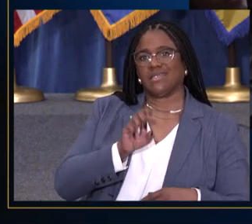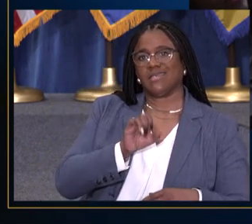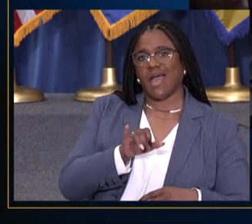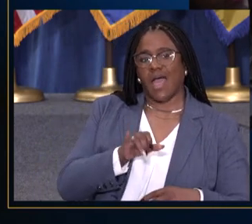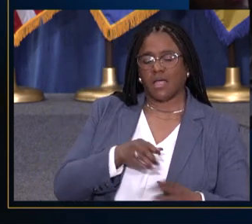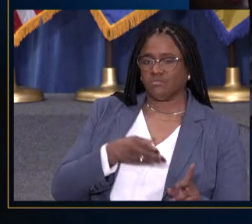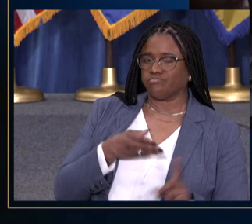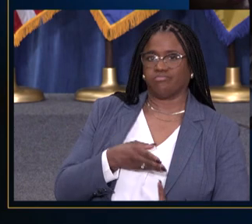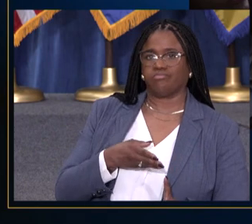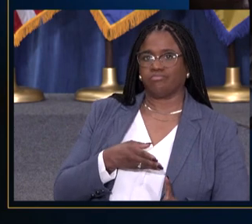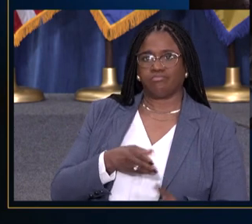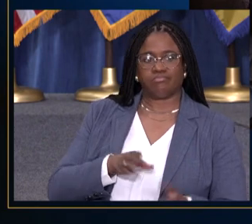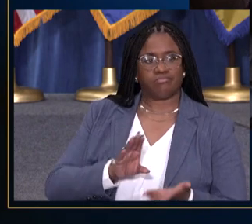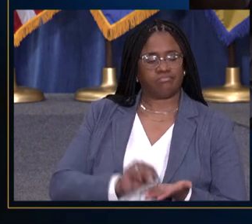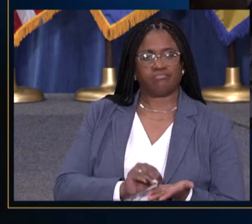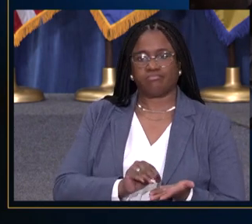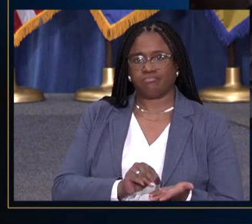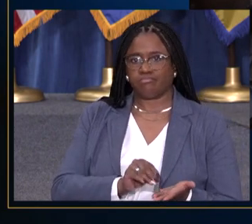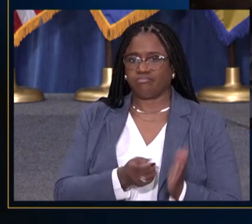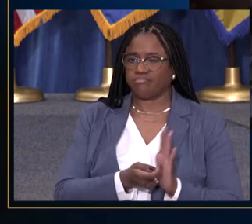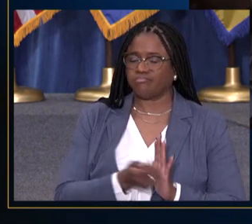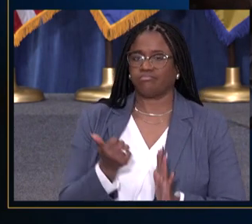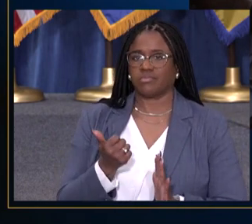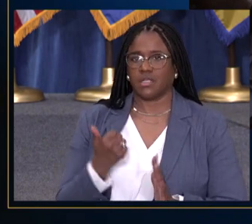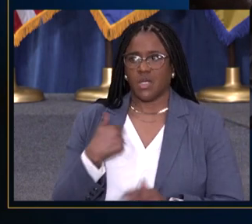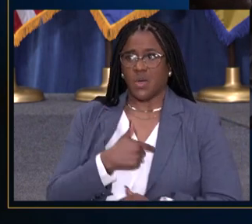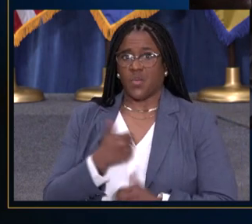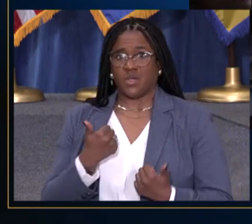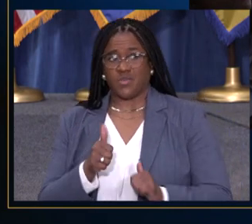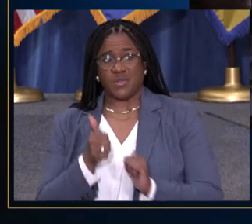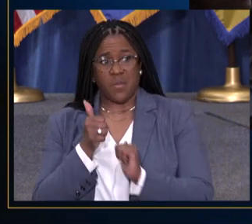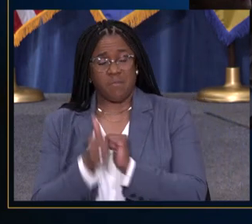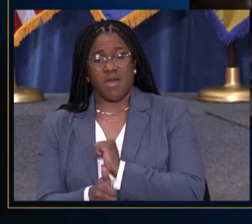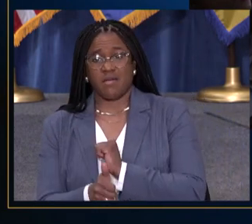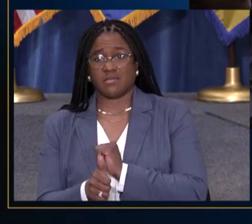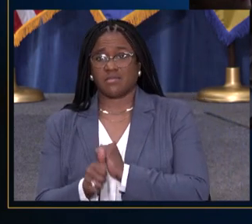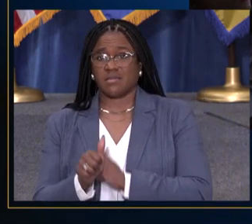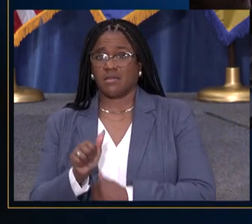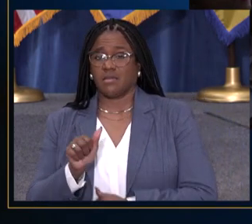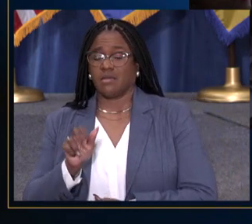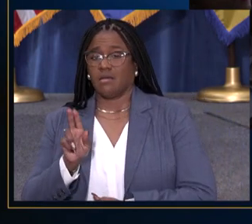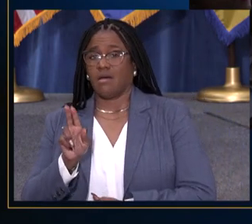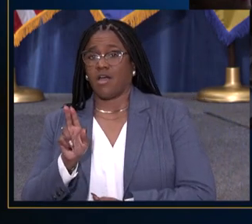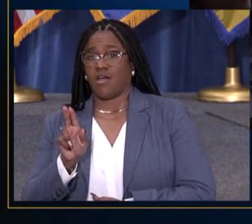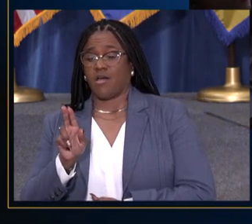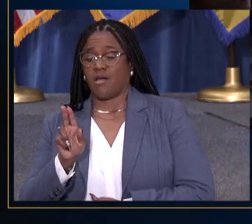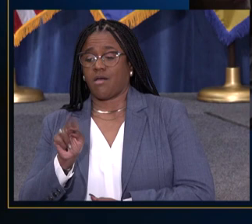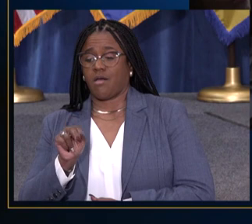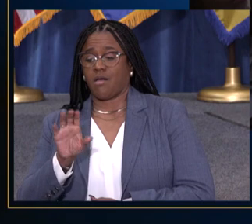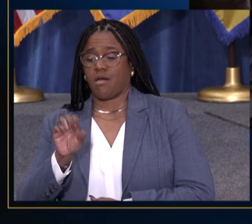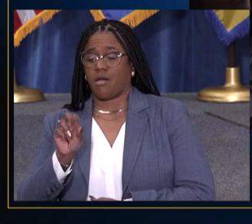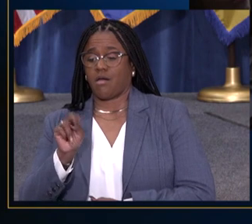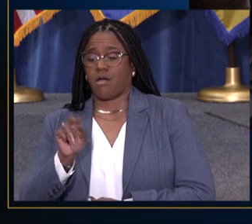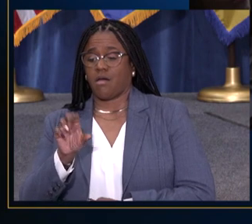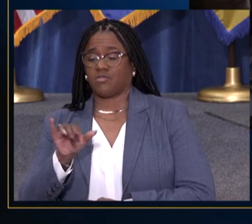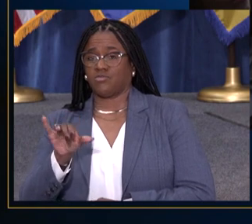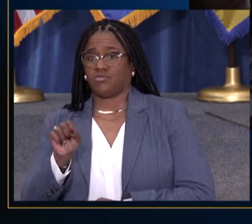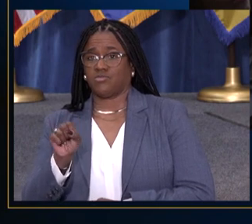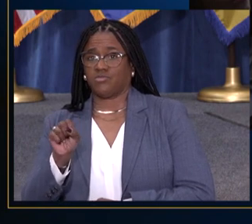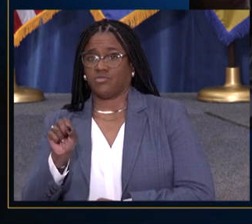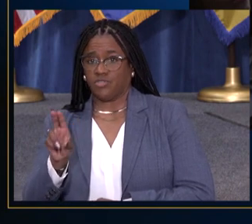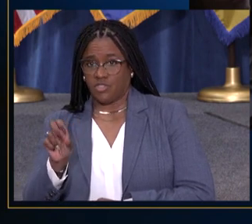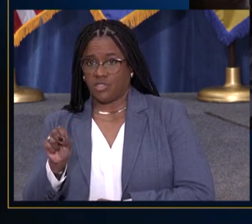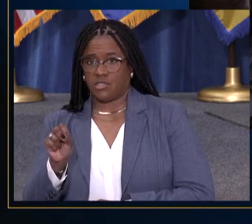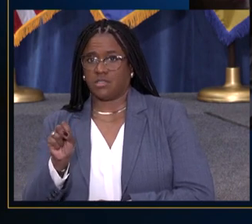that even in Virginia, as we're working through the legislature to pass an unconscious bias bill to mandate training for